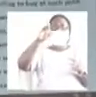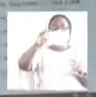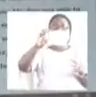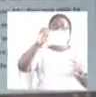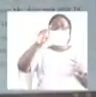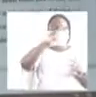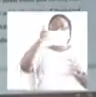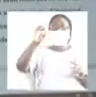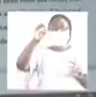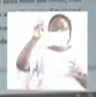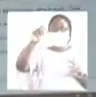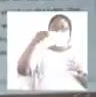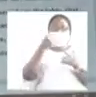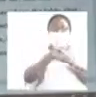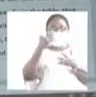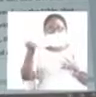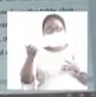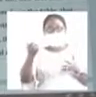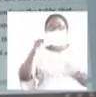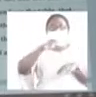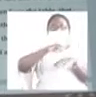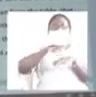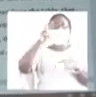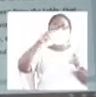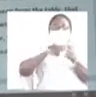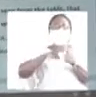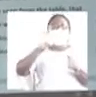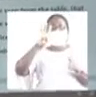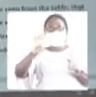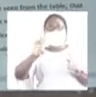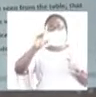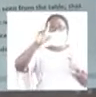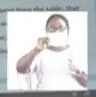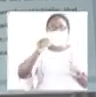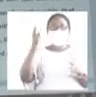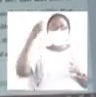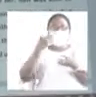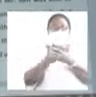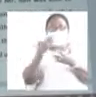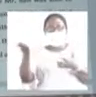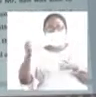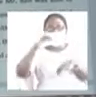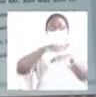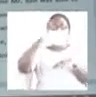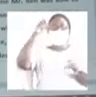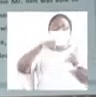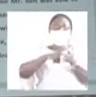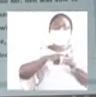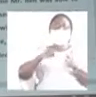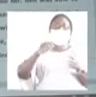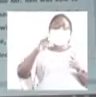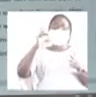650. From the demand schedule, we will observe that when the prices per dozen